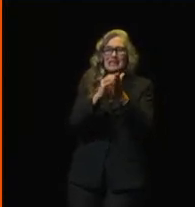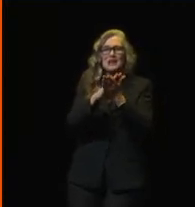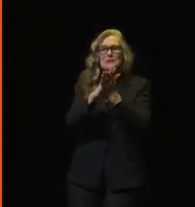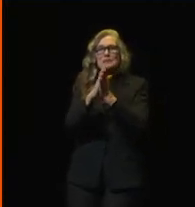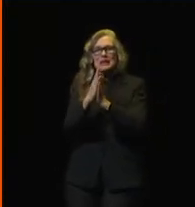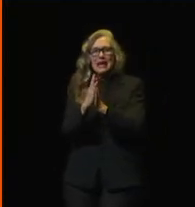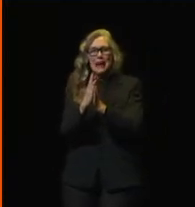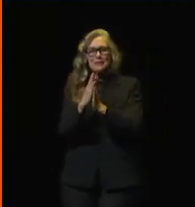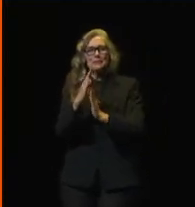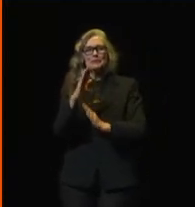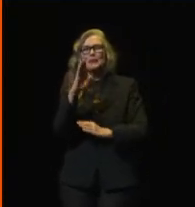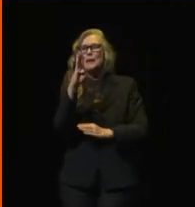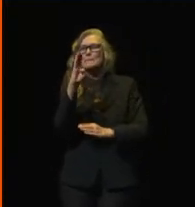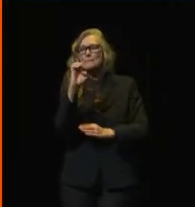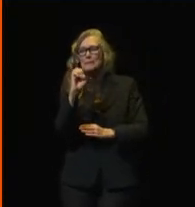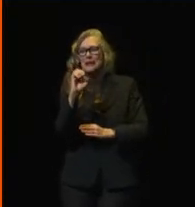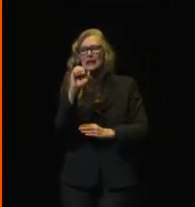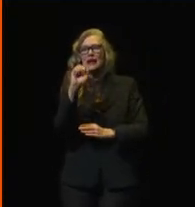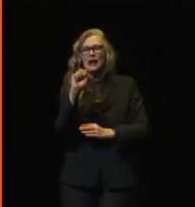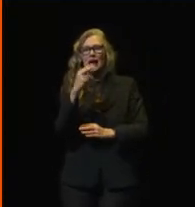strategically hit the road